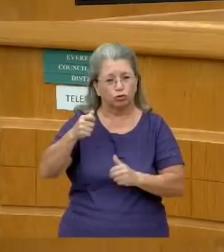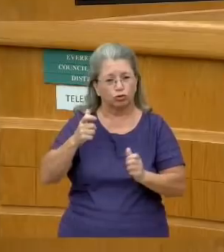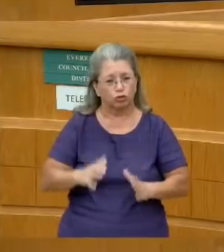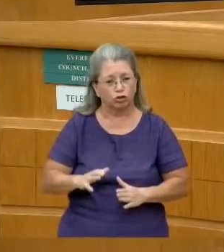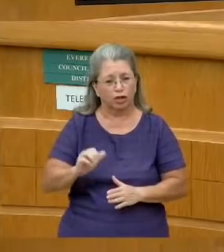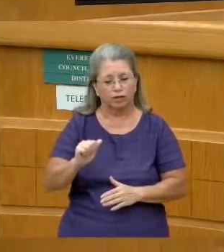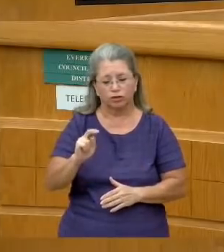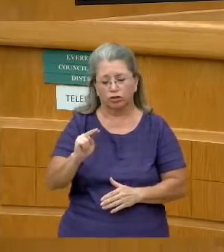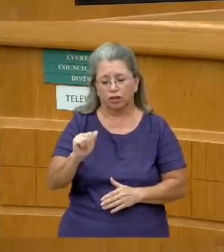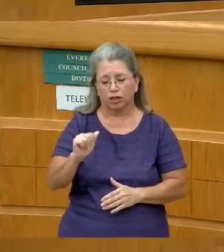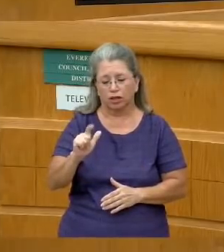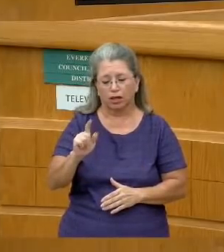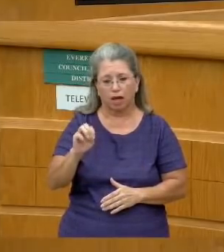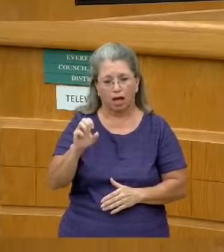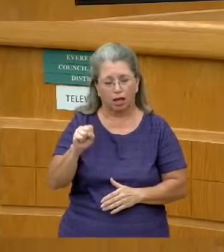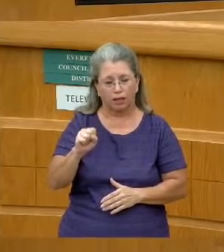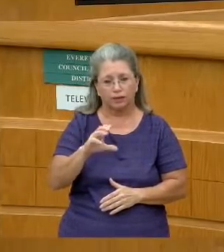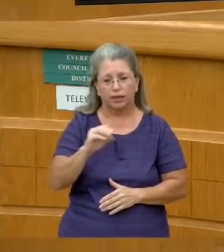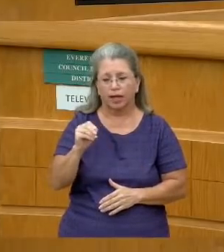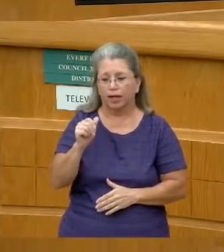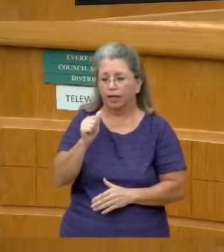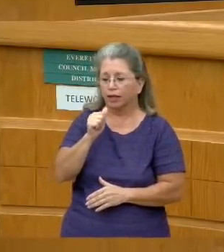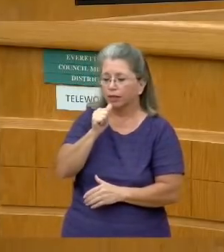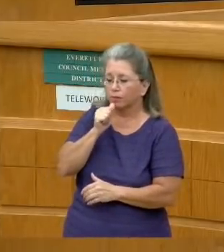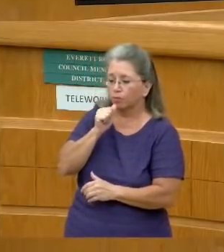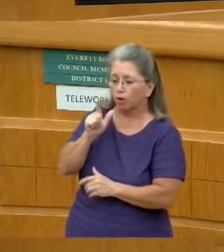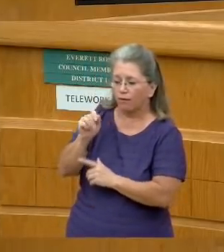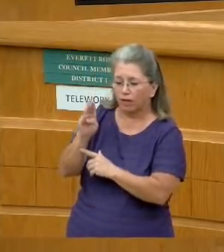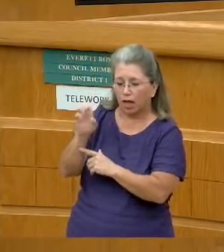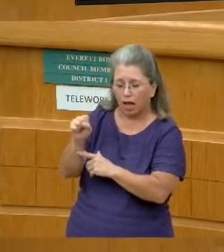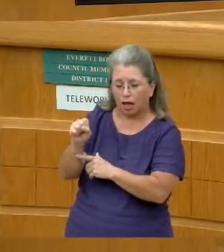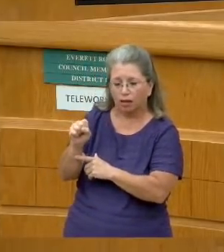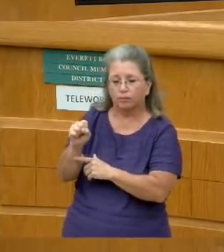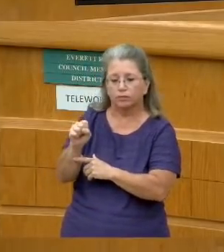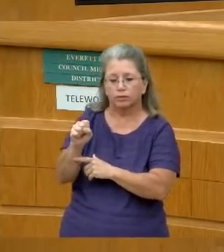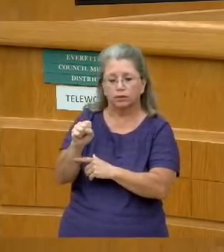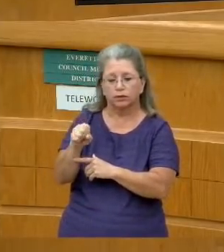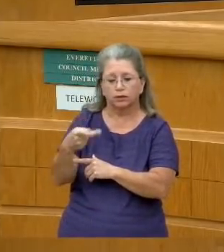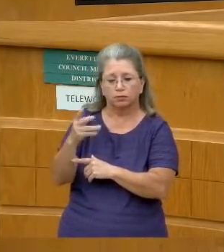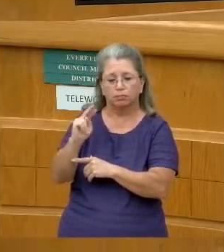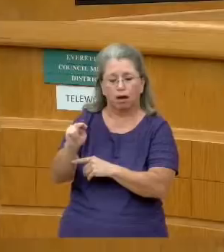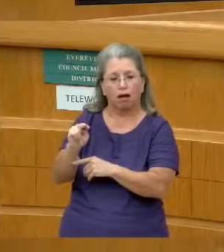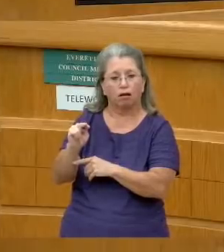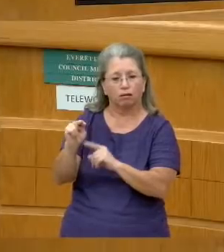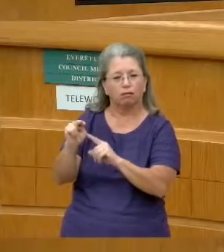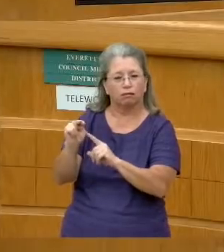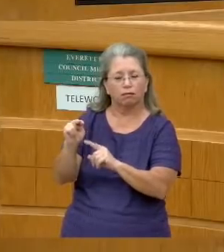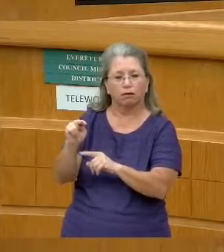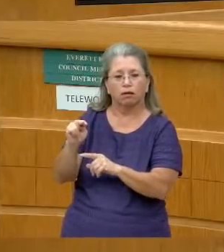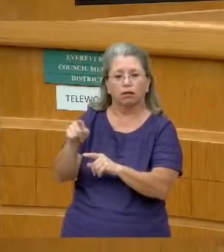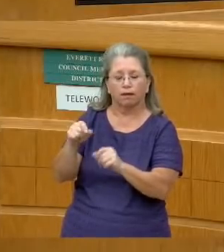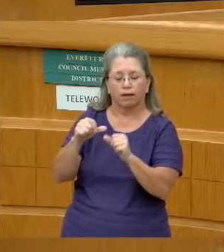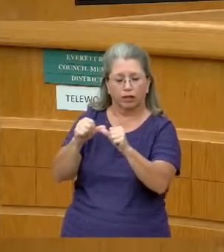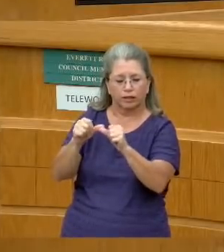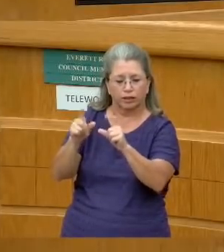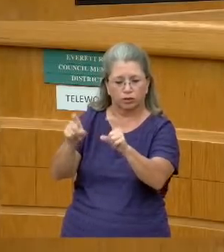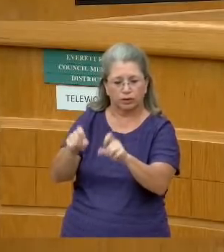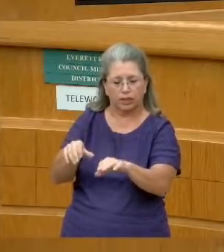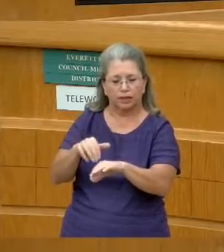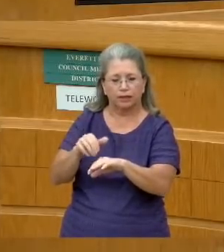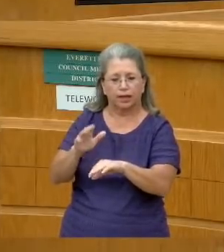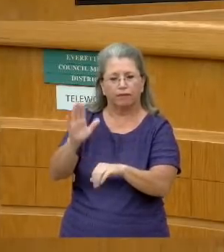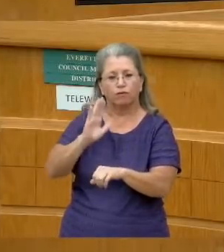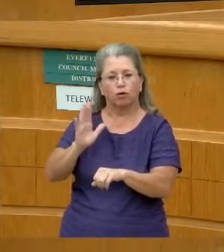private lab, as well as Spahn staff, Spahn Hospital, are continuing to test at the former